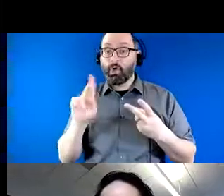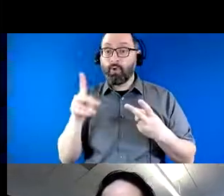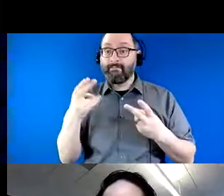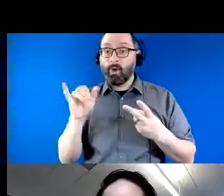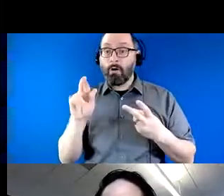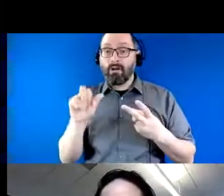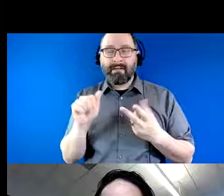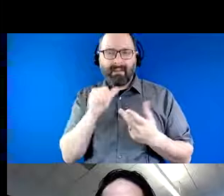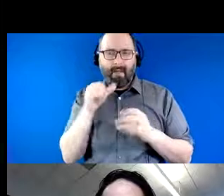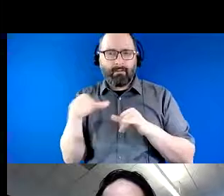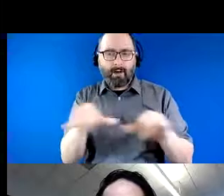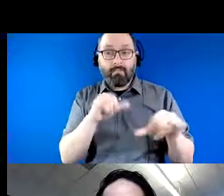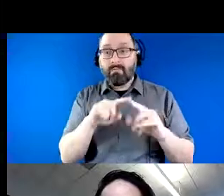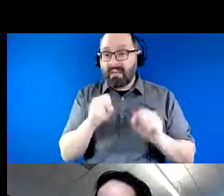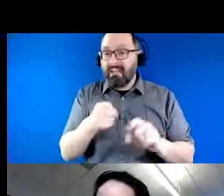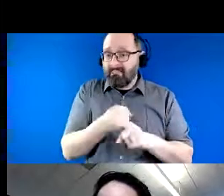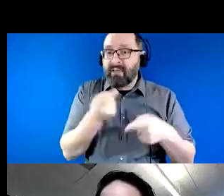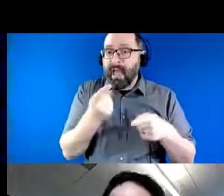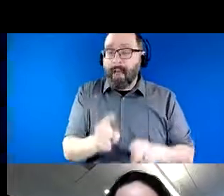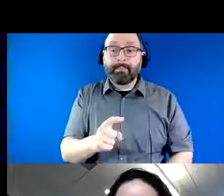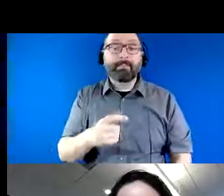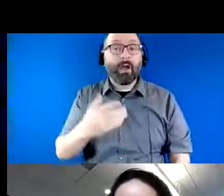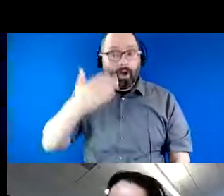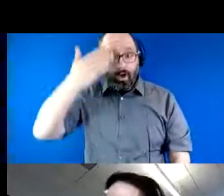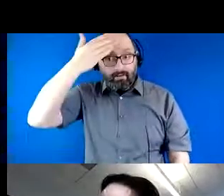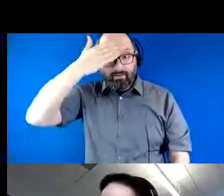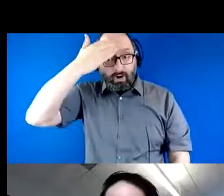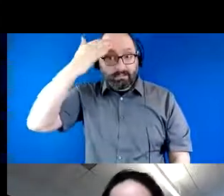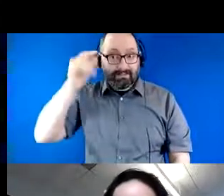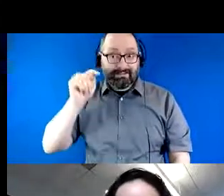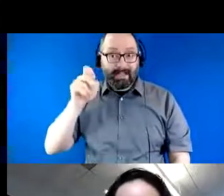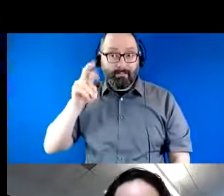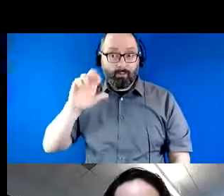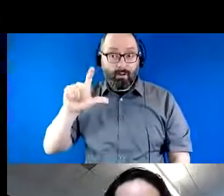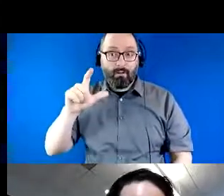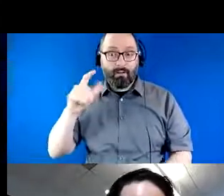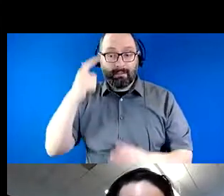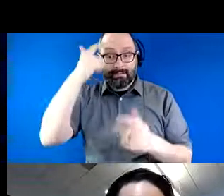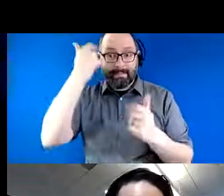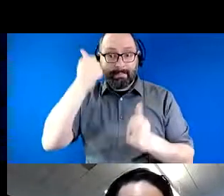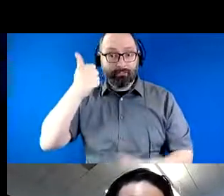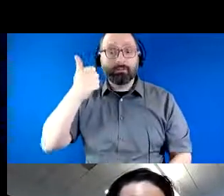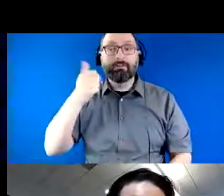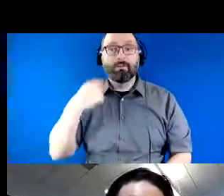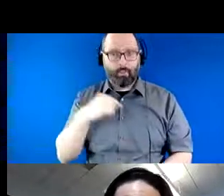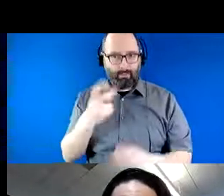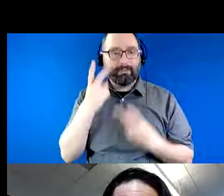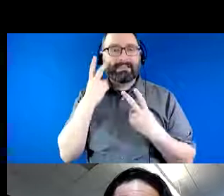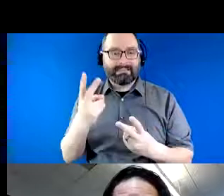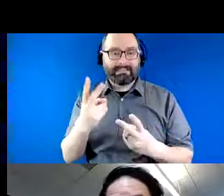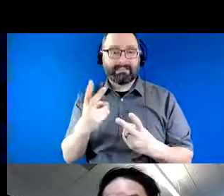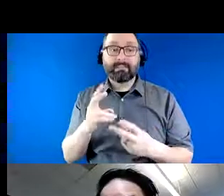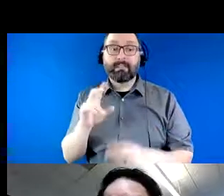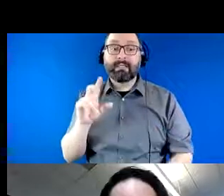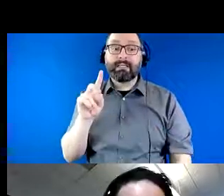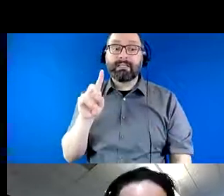were talking, for example, about frontotemporal dementia and not Alzheimer's disease, as in this case, we will be seeing that disinhibition maybe is